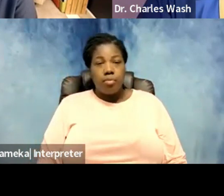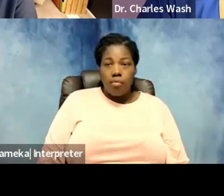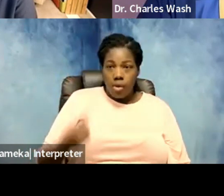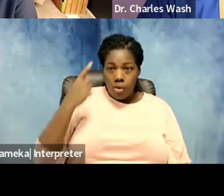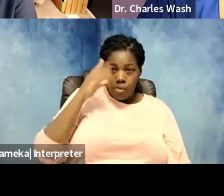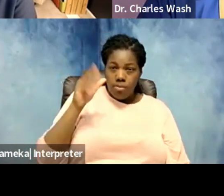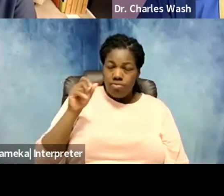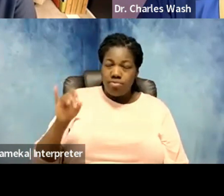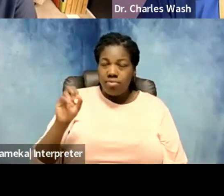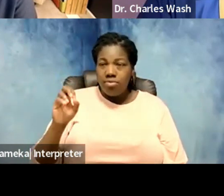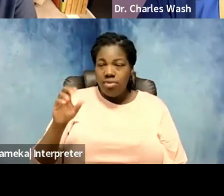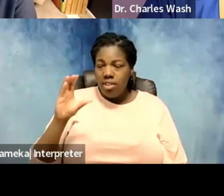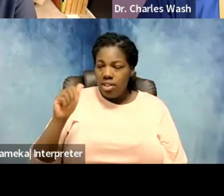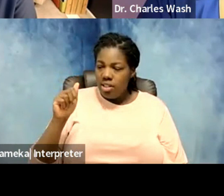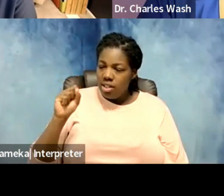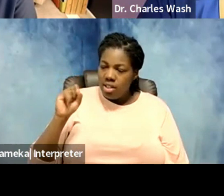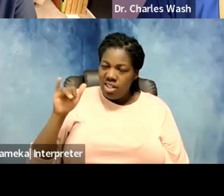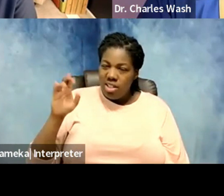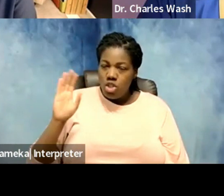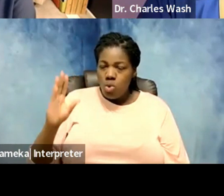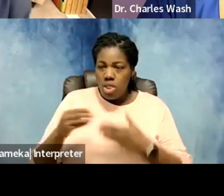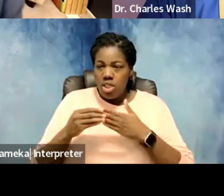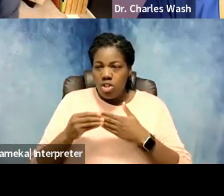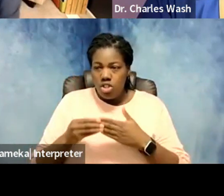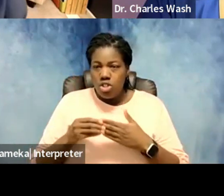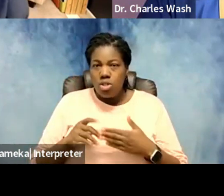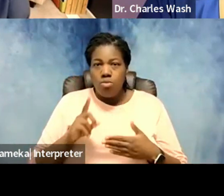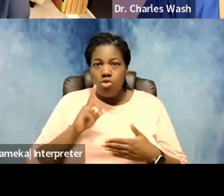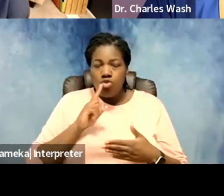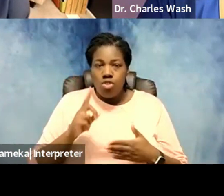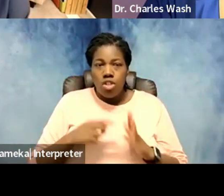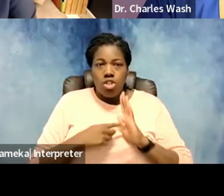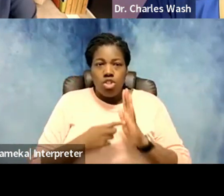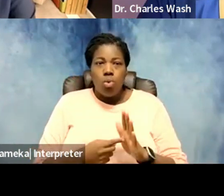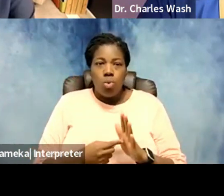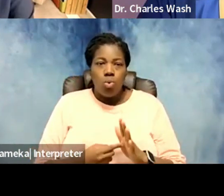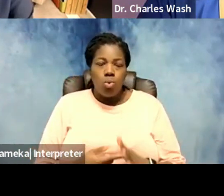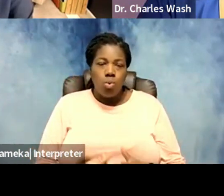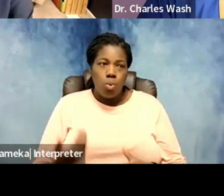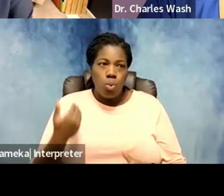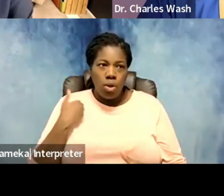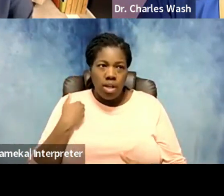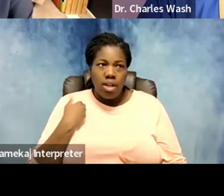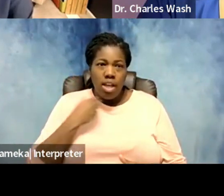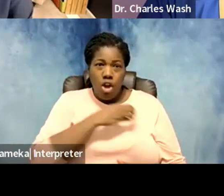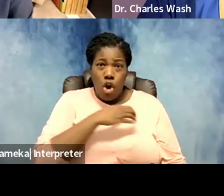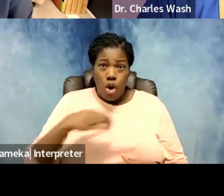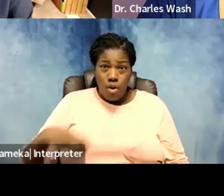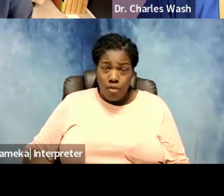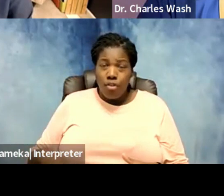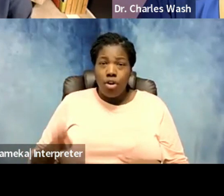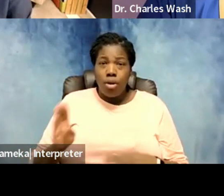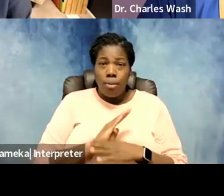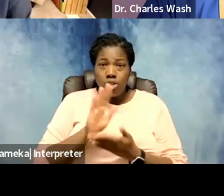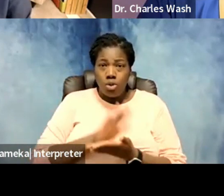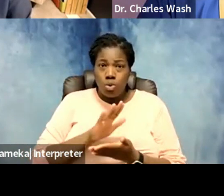your leadership is... it's been a testament. You know, we even had the Harvard Business School come out and talk